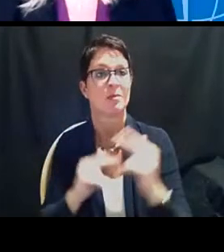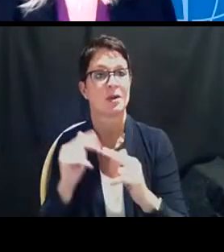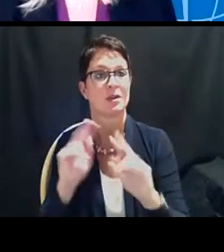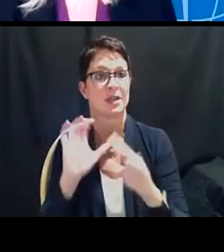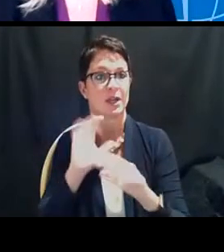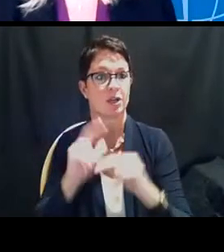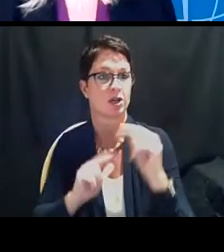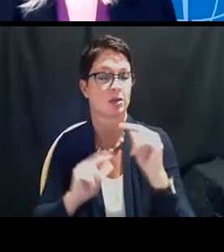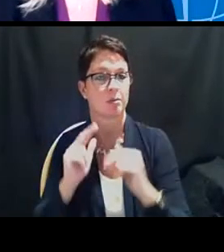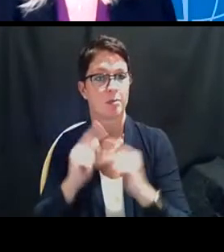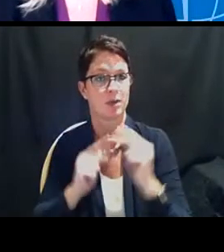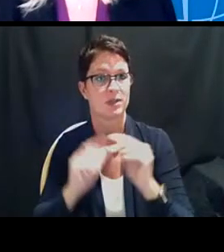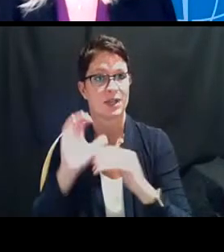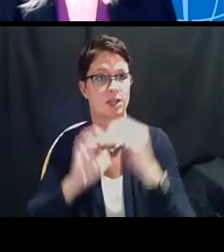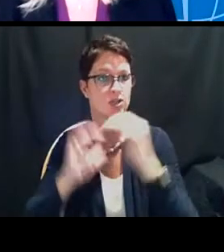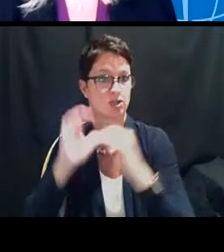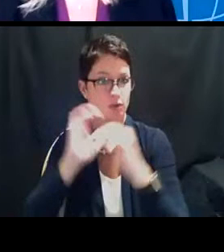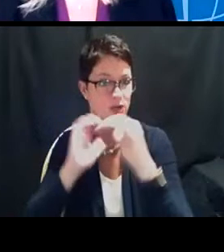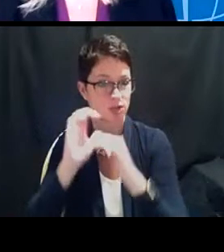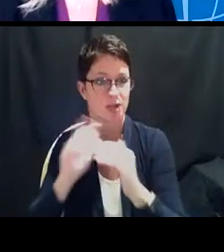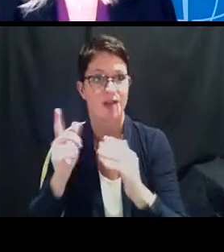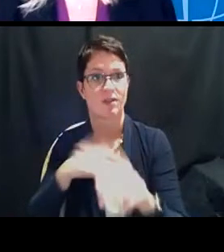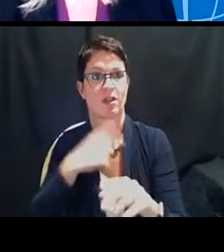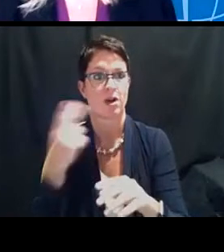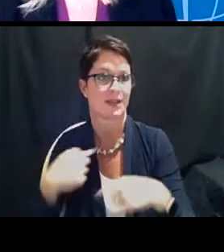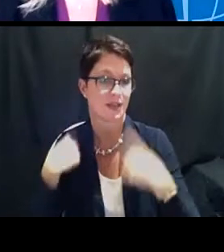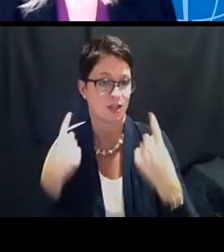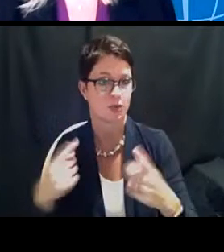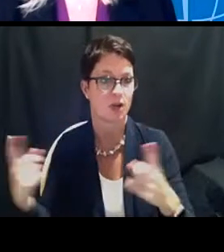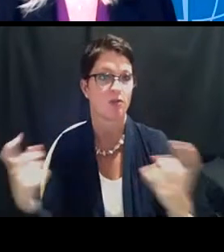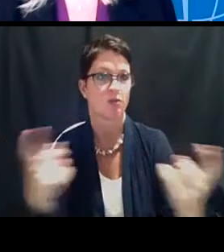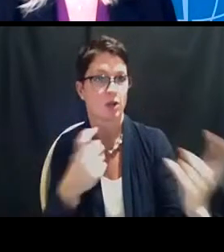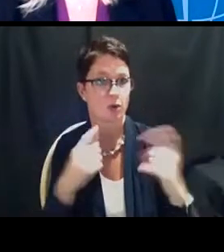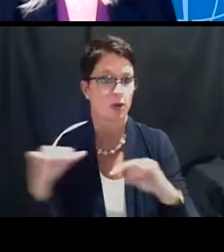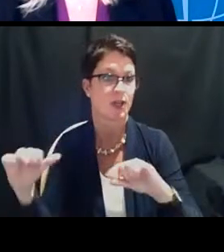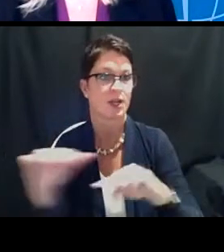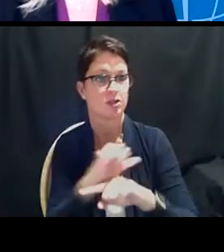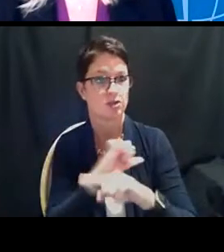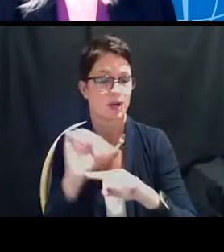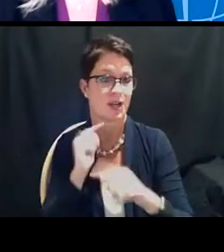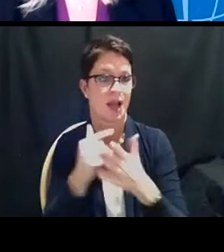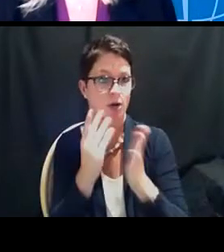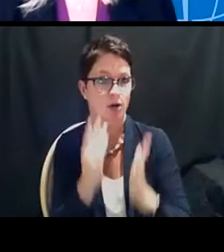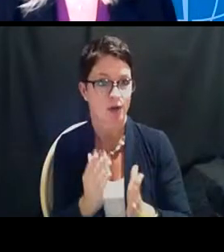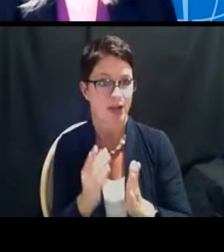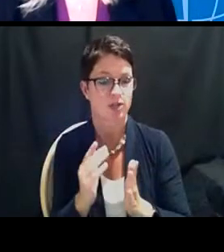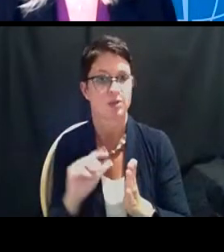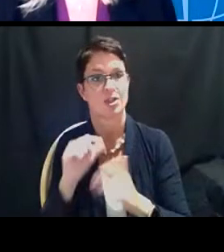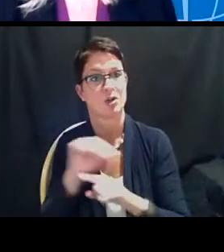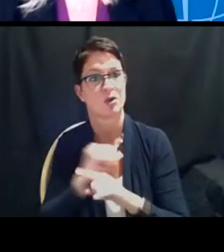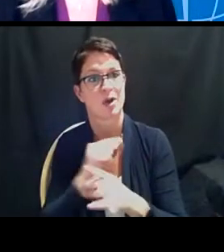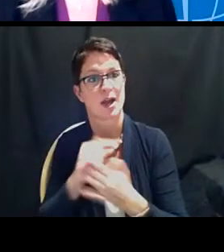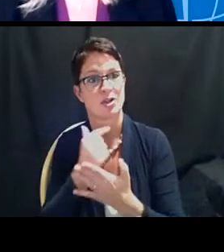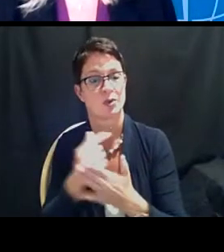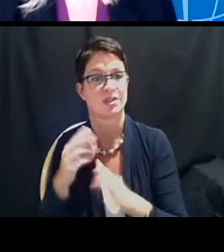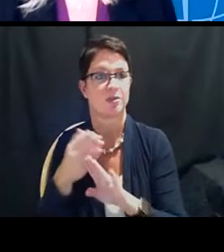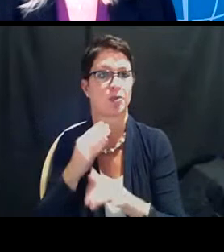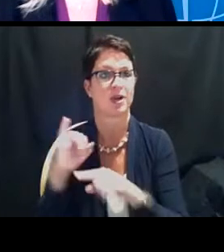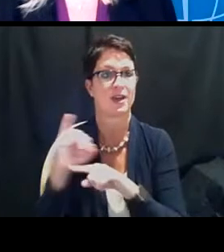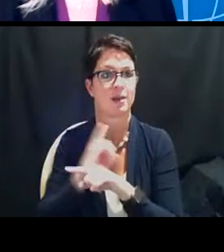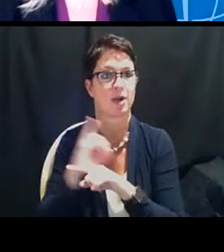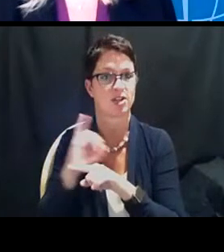Council of Greater New York and their affiliates, have a really long history of recruiting and training our graduates and the graduates of other pre-apprenticeship